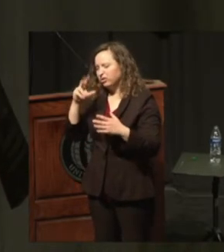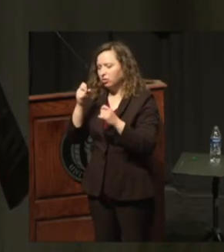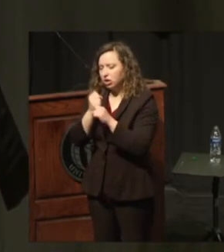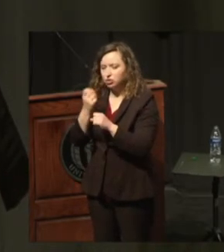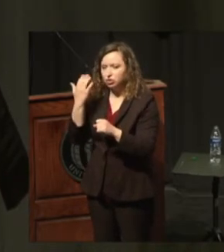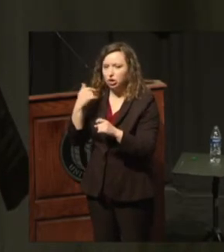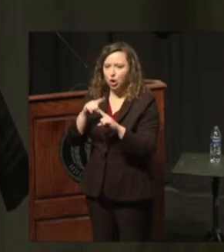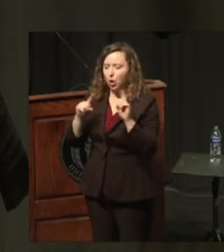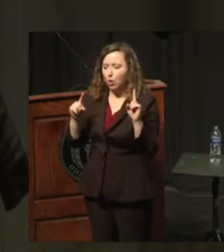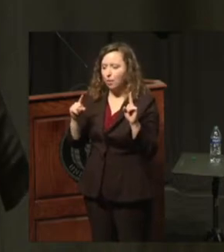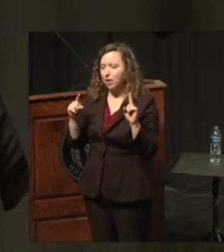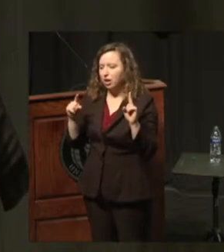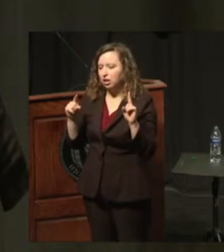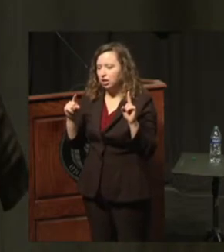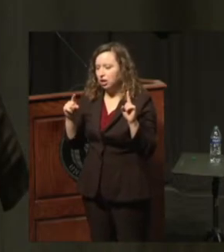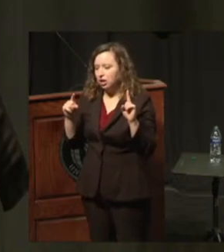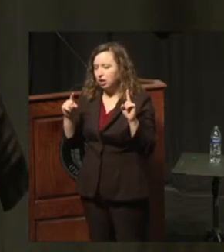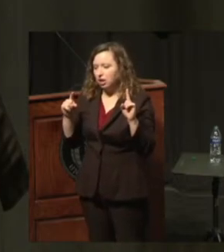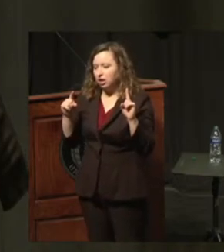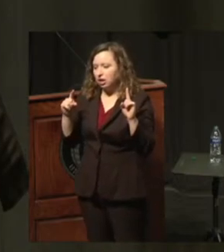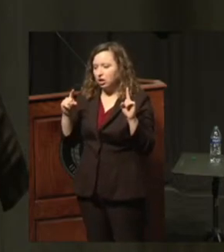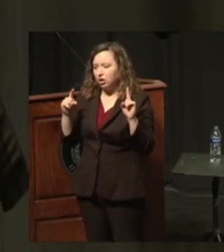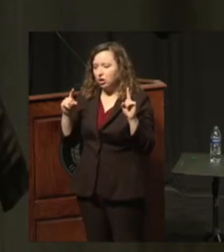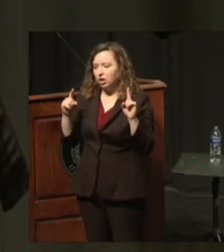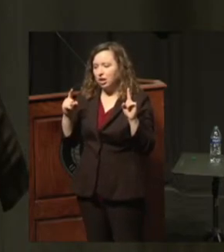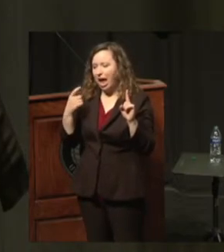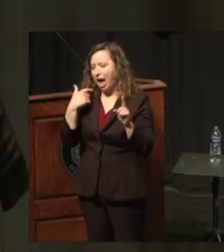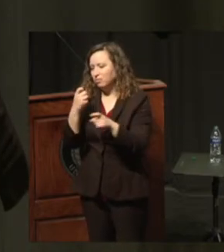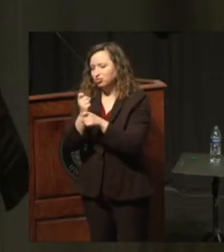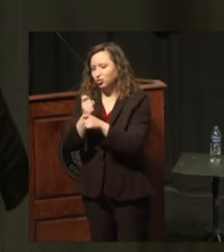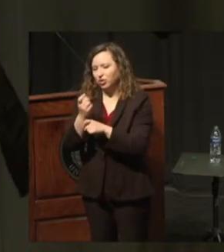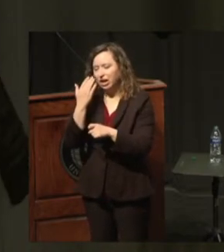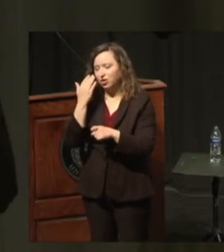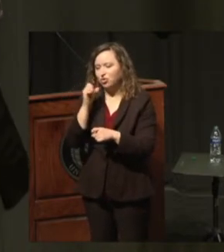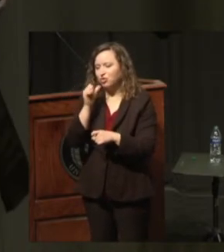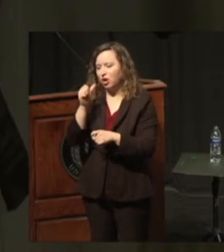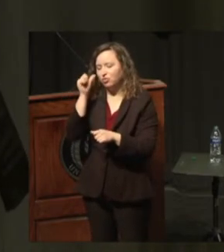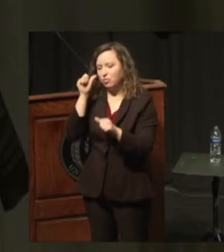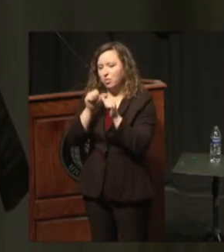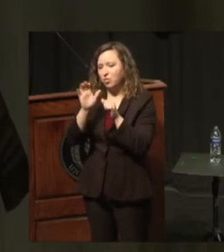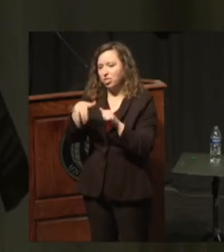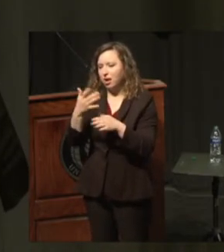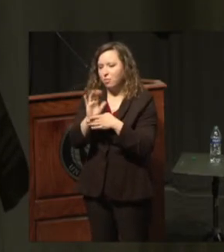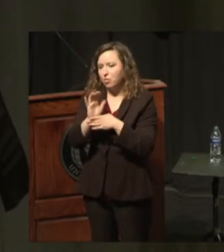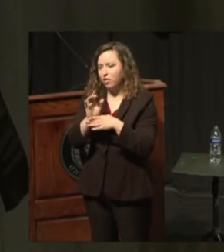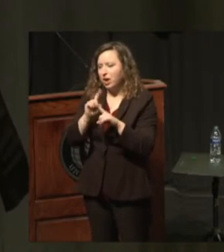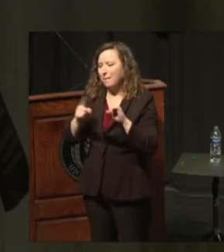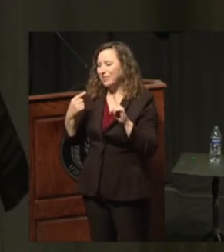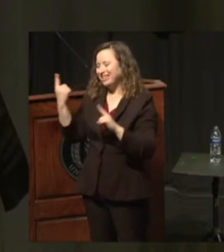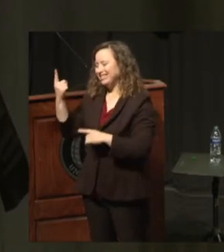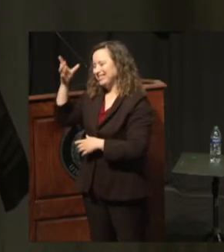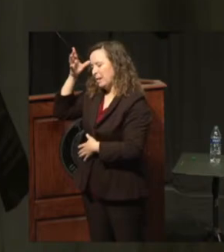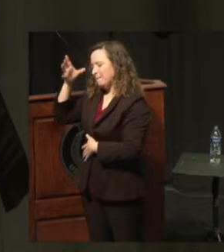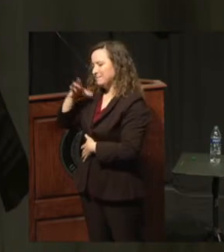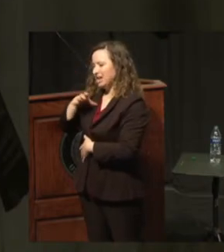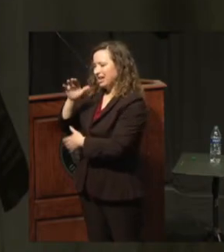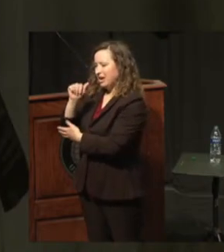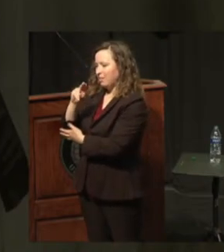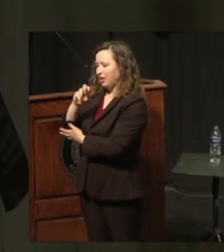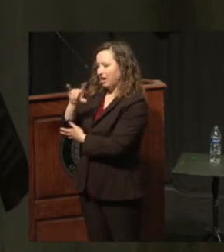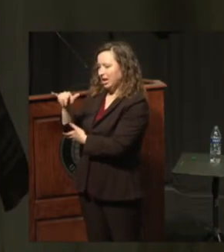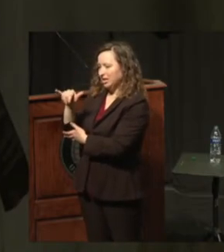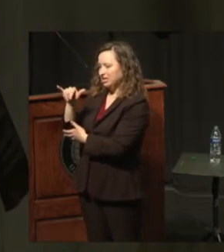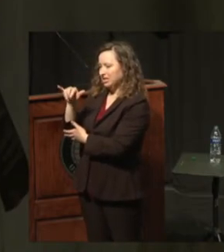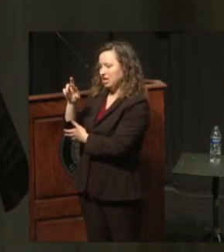okay? I can't spoil the movie for you now. You should have seen it. And basically, it's about this guy named Andy Dufresne, played by